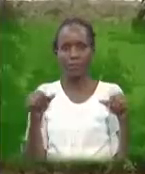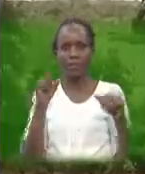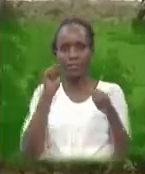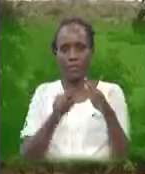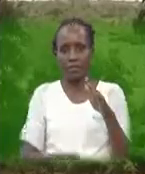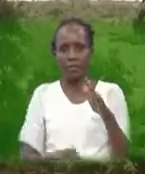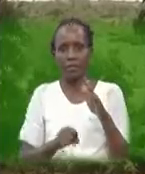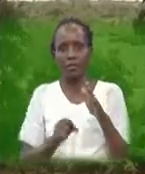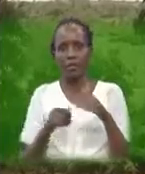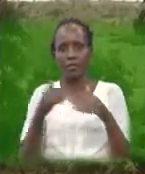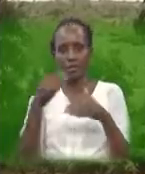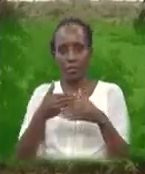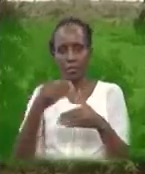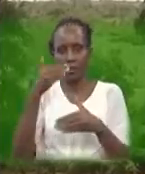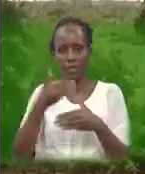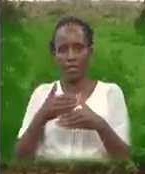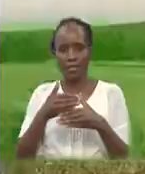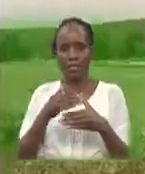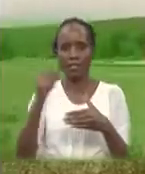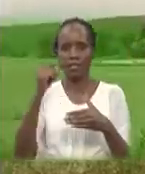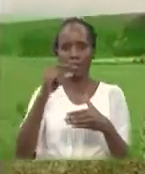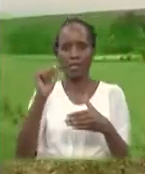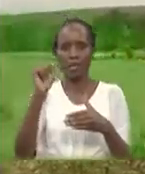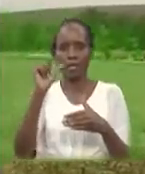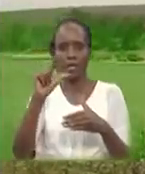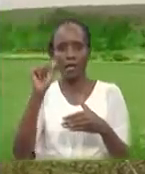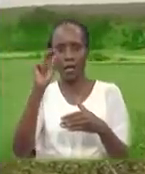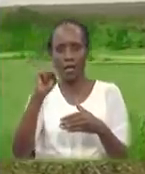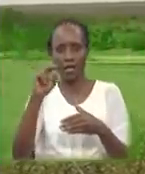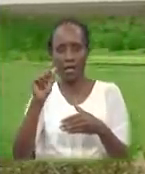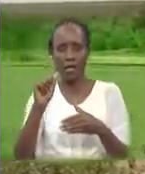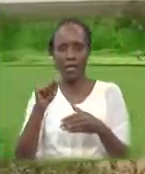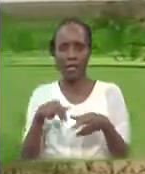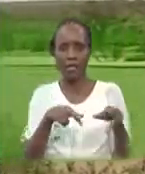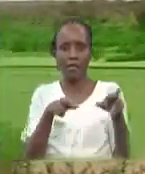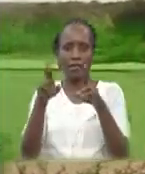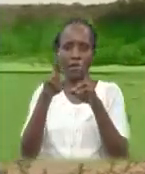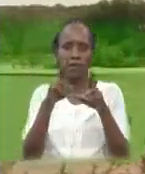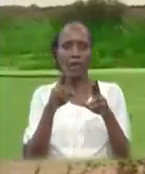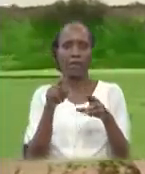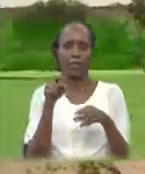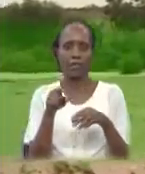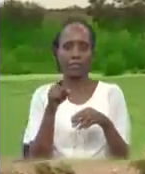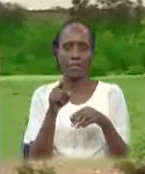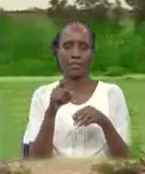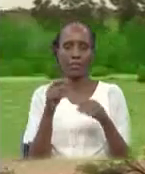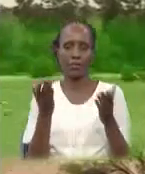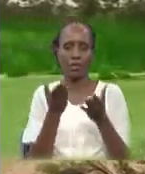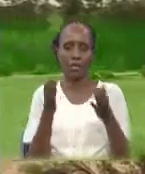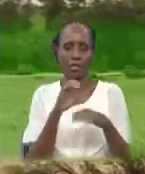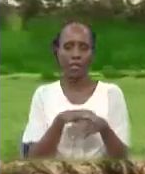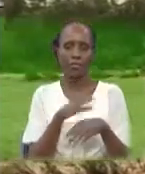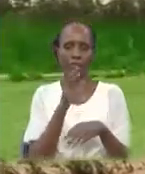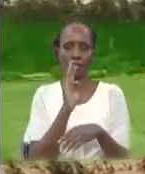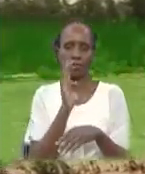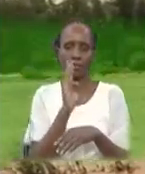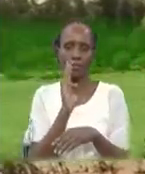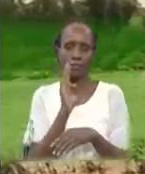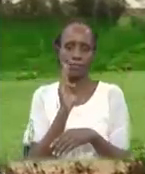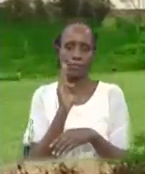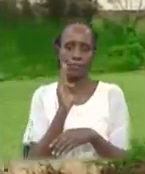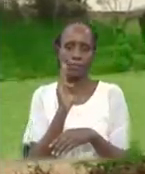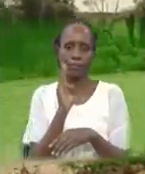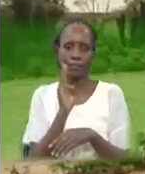The southern border of the ranch is the Galana Sabaki River, which is the ranch's main source of water.